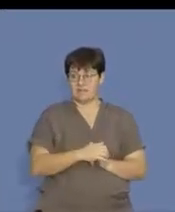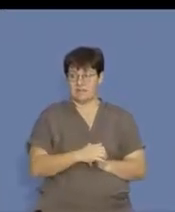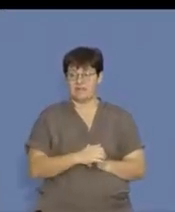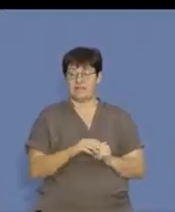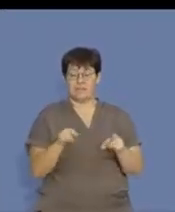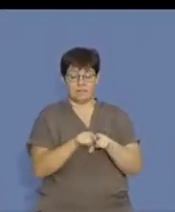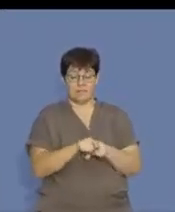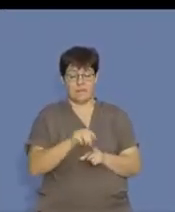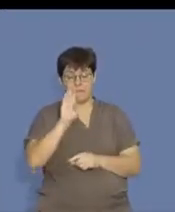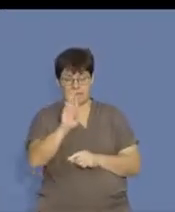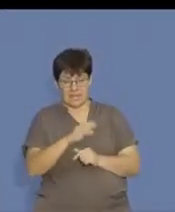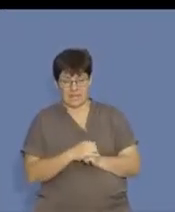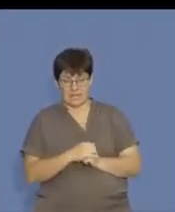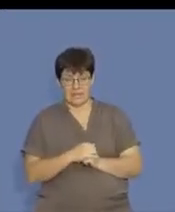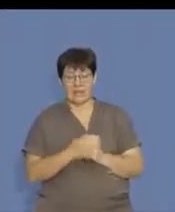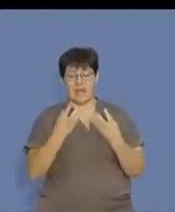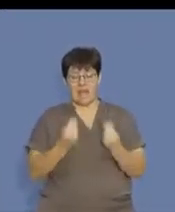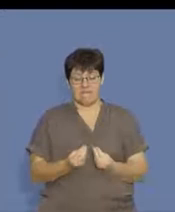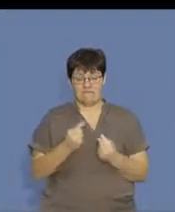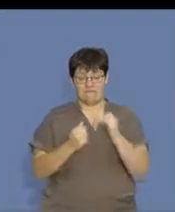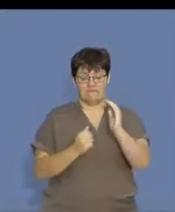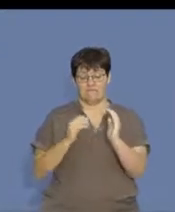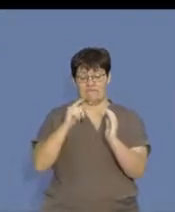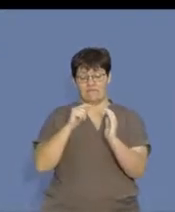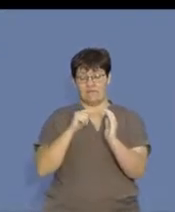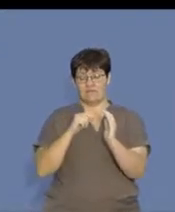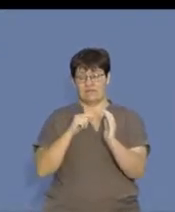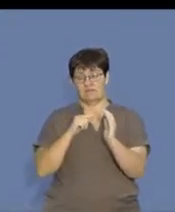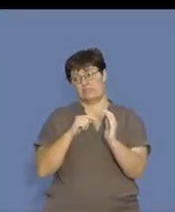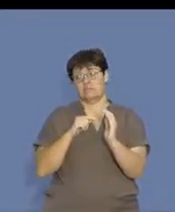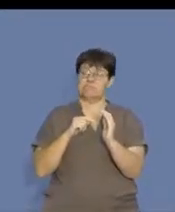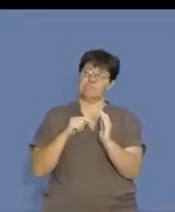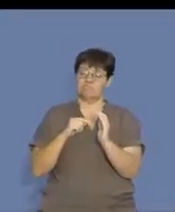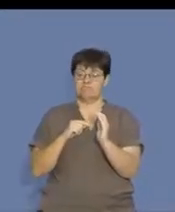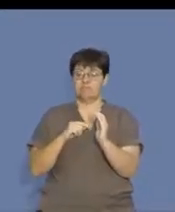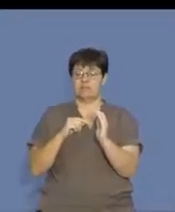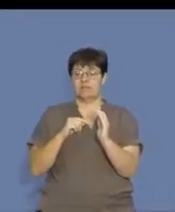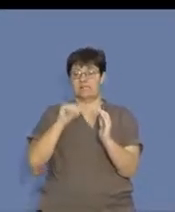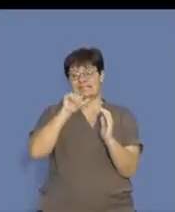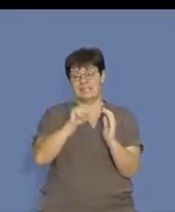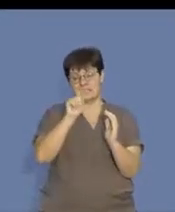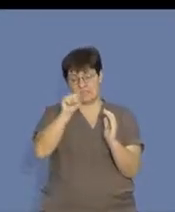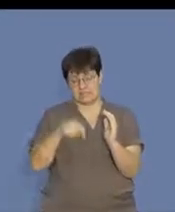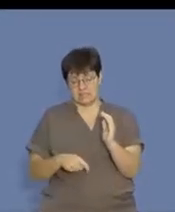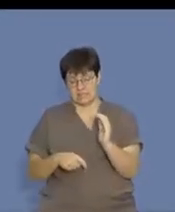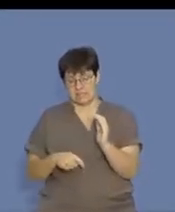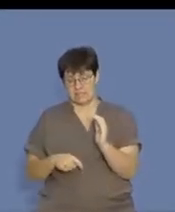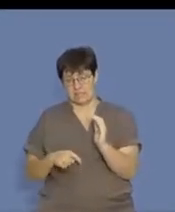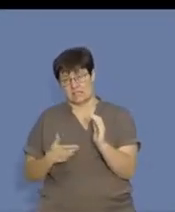5, and B, which has the coordinate, we can make this